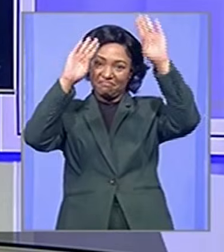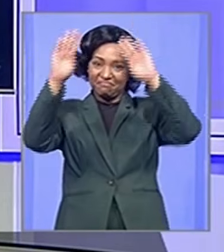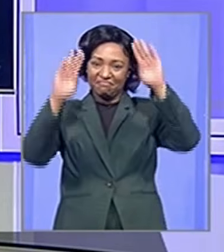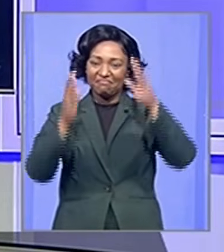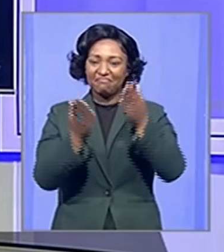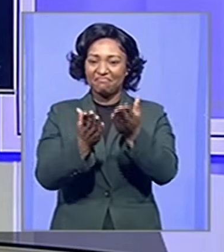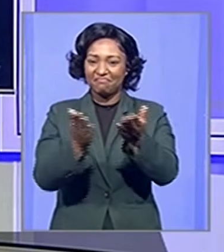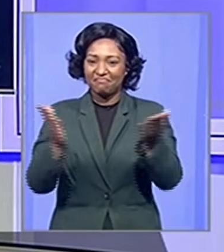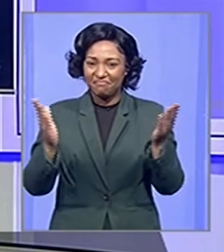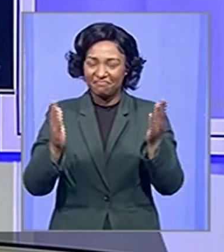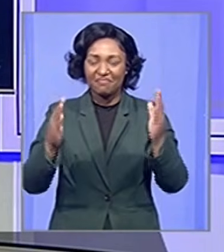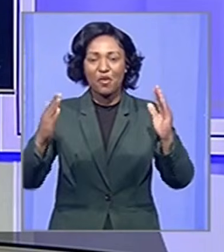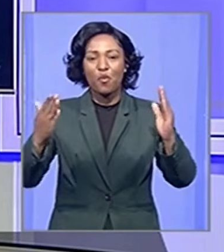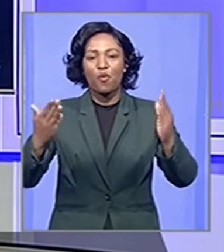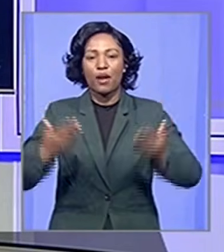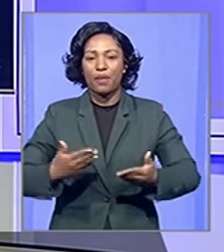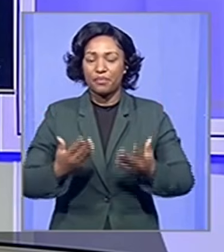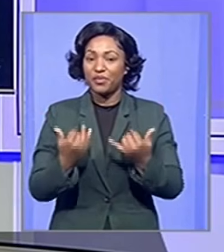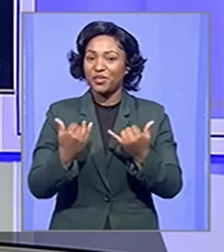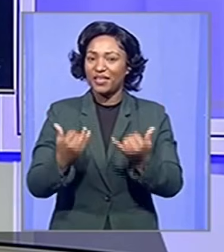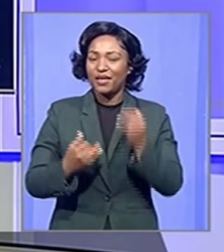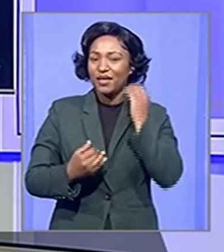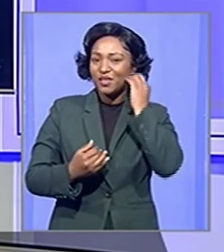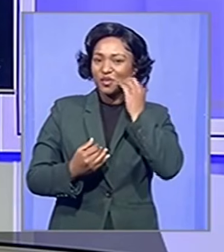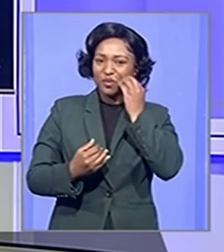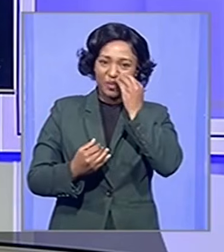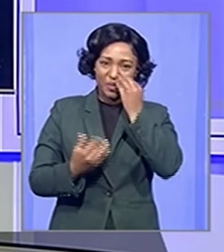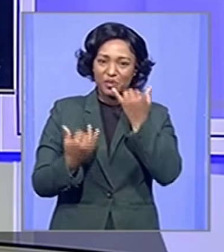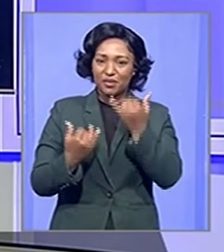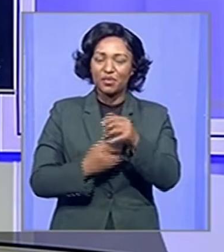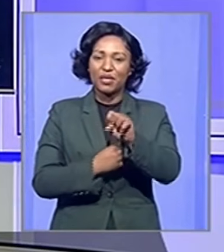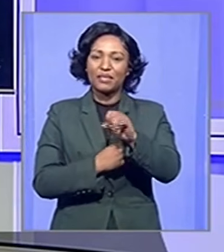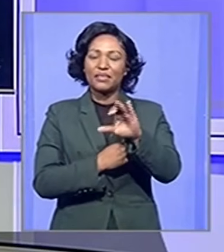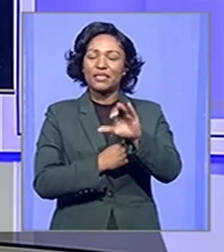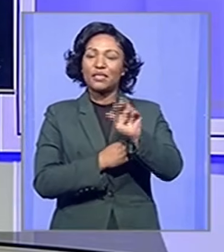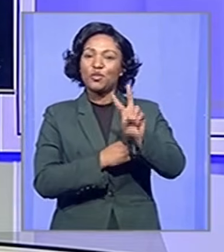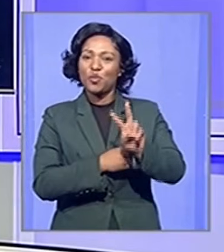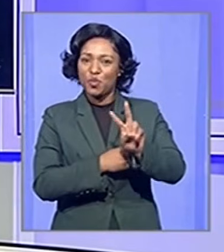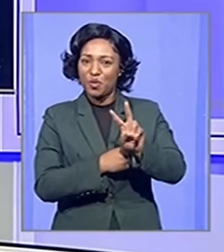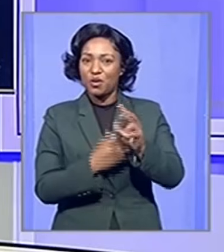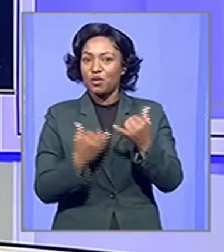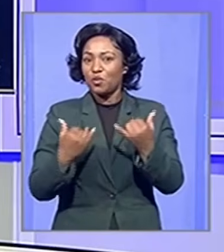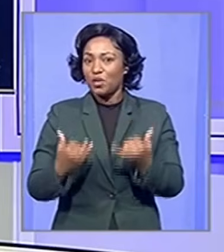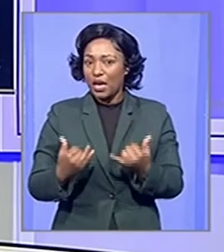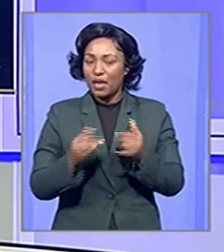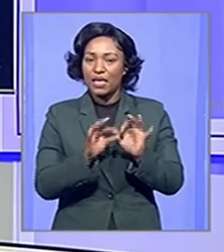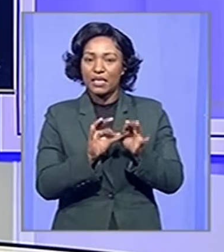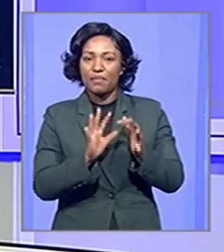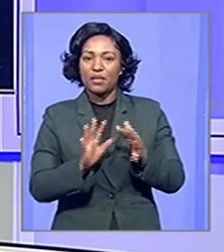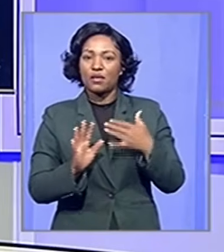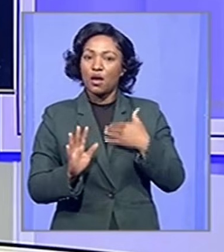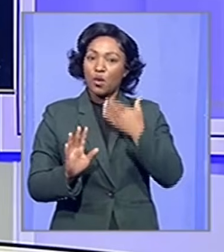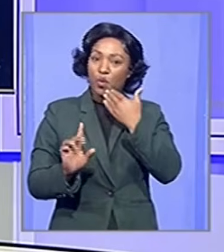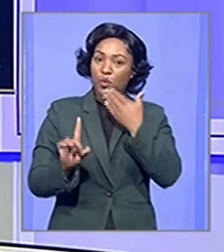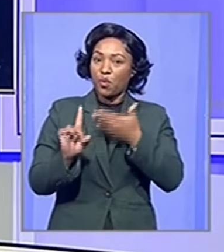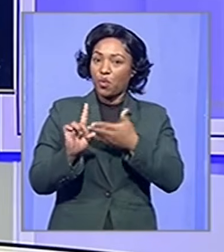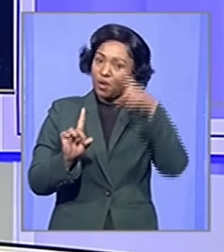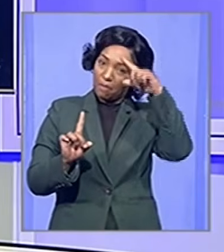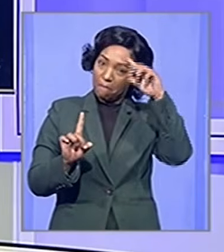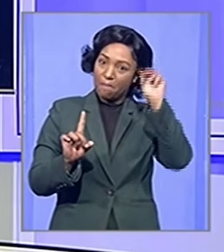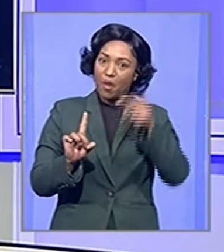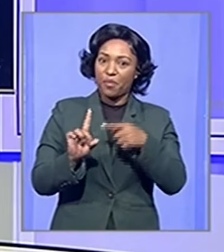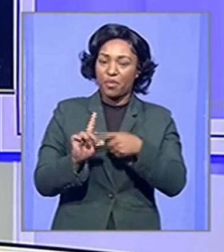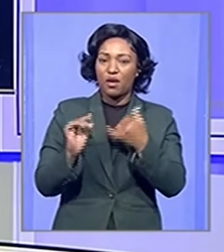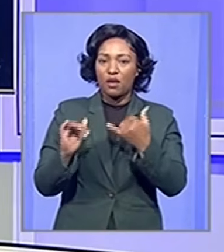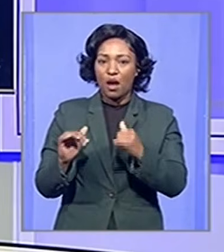dumelang bahaeso la moetswe kgasong ena ya ditaba tsa Sesotho ho SABC2 ka jeno puong ya matsoho ke tsamaya le Mphoteme empa